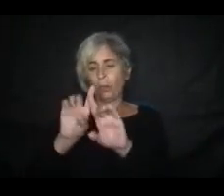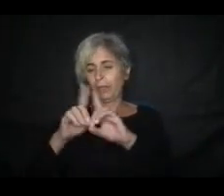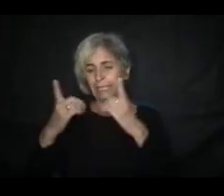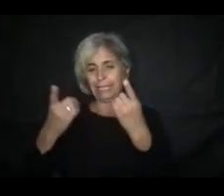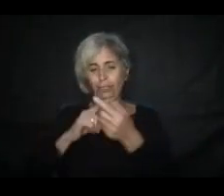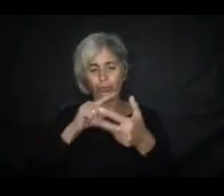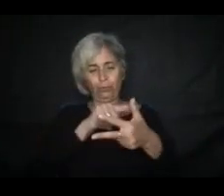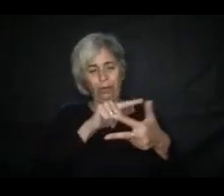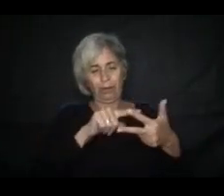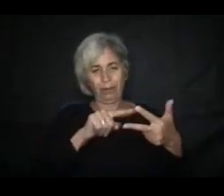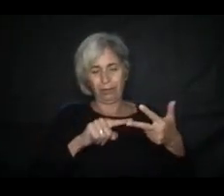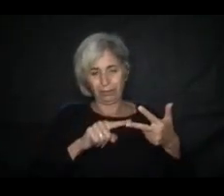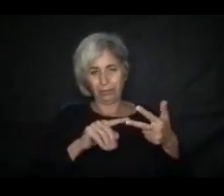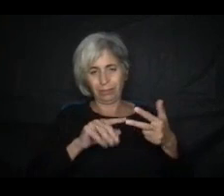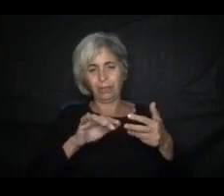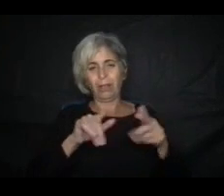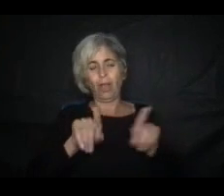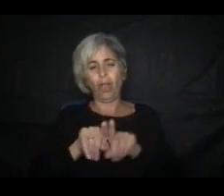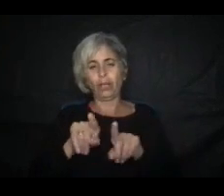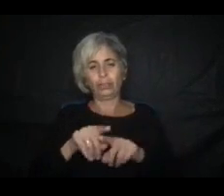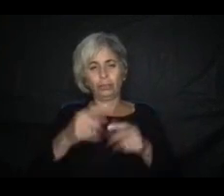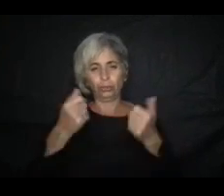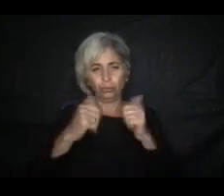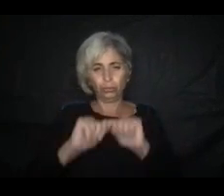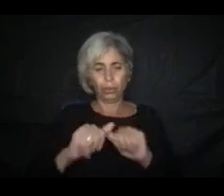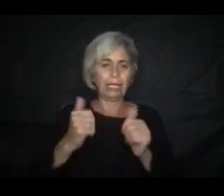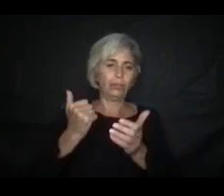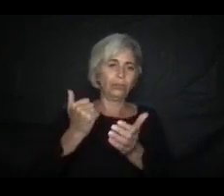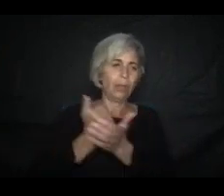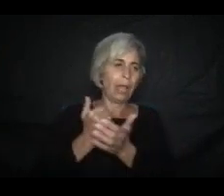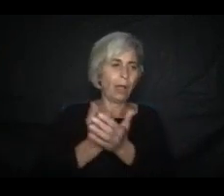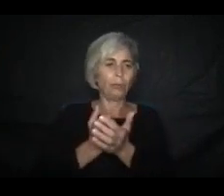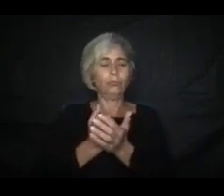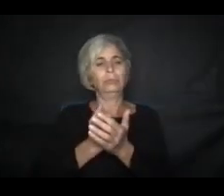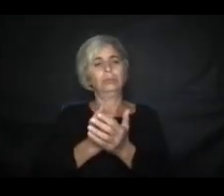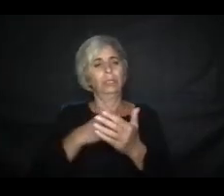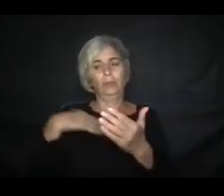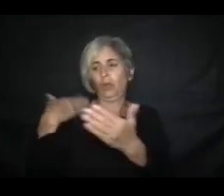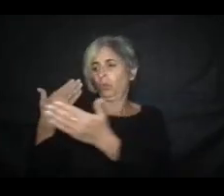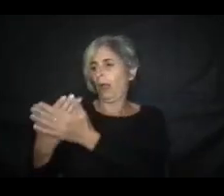and try and fill in the gaps between some of our destinations and some of the